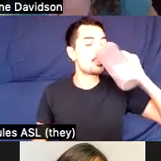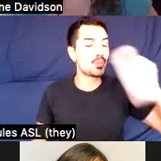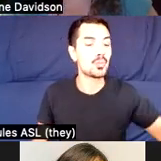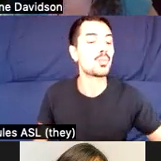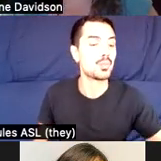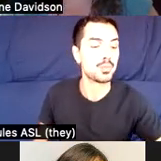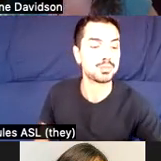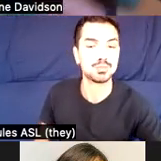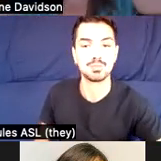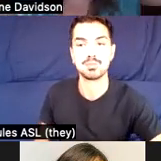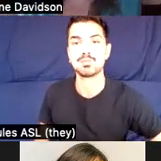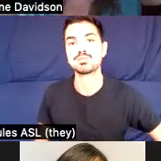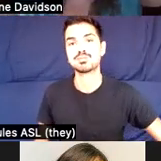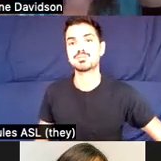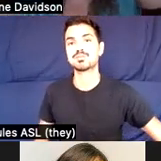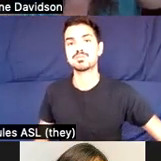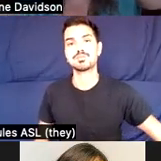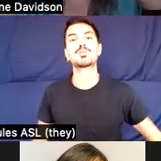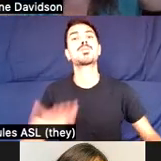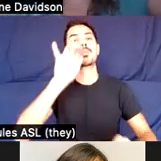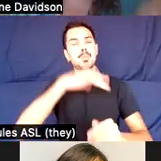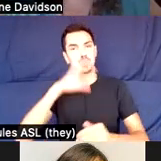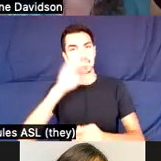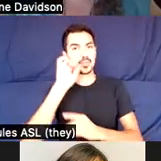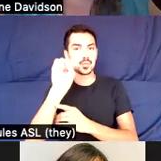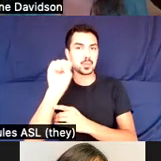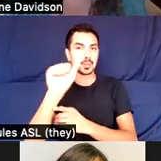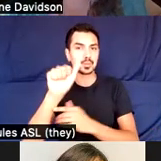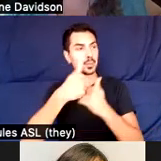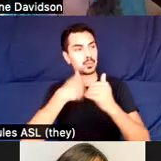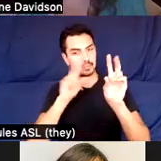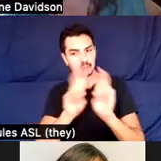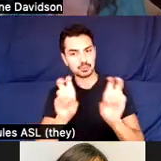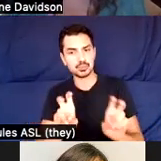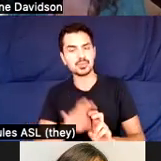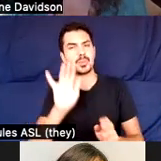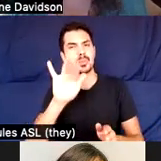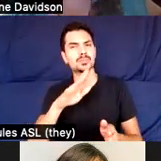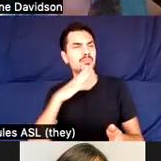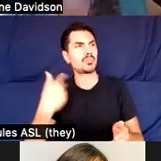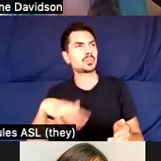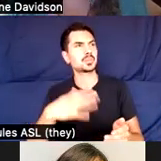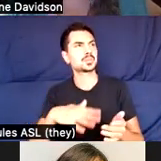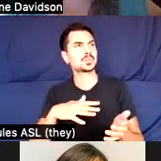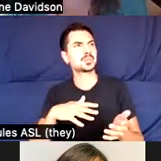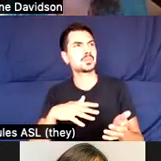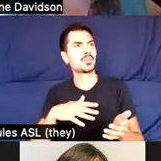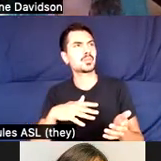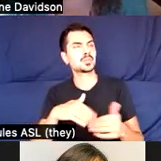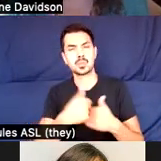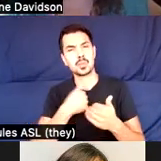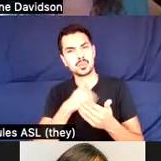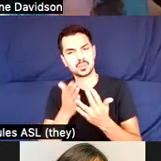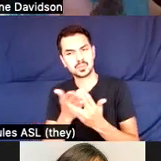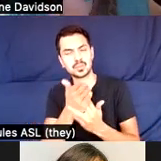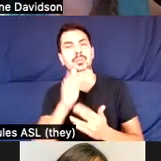just our sexual assault. We're whole beings that we still got to eat. We still got to like pay our bills